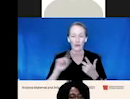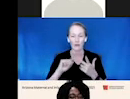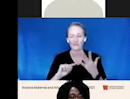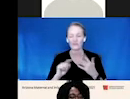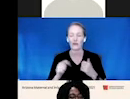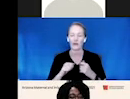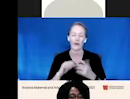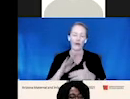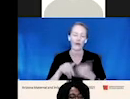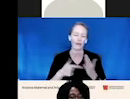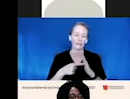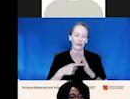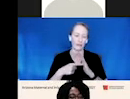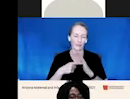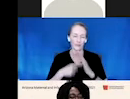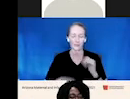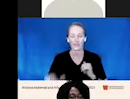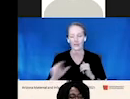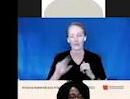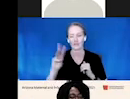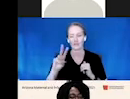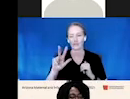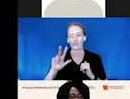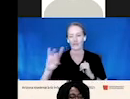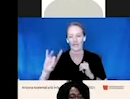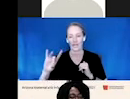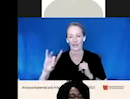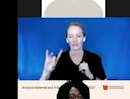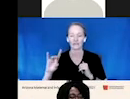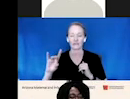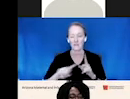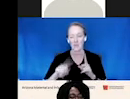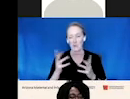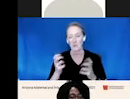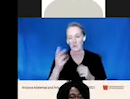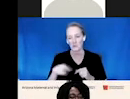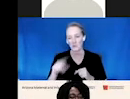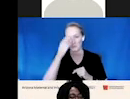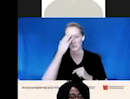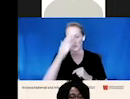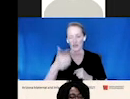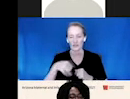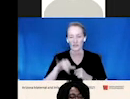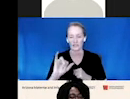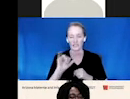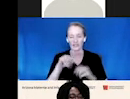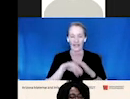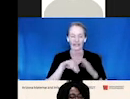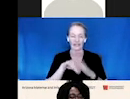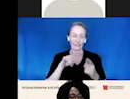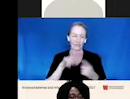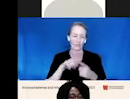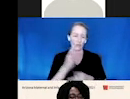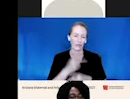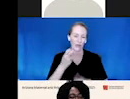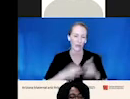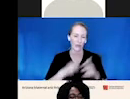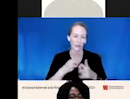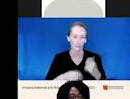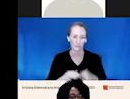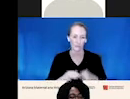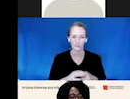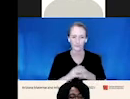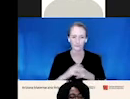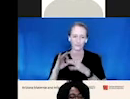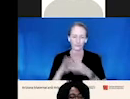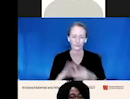But I just wanted to note that there still is an access to care issue. Connection to land is huge for Native moms and babies. Our health